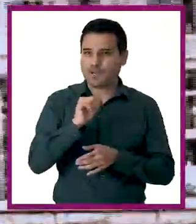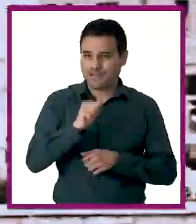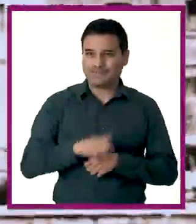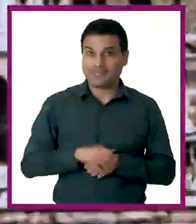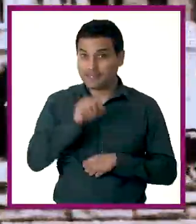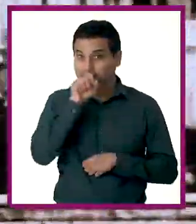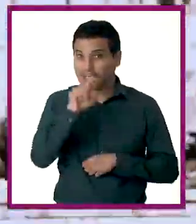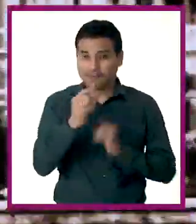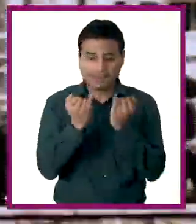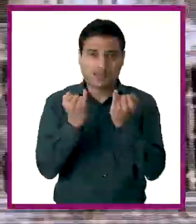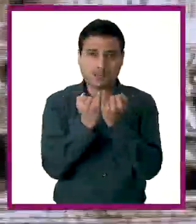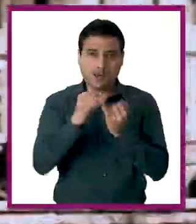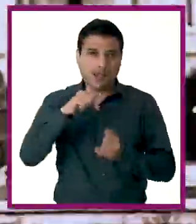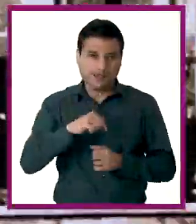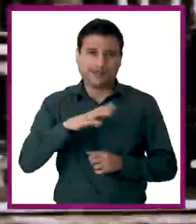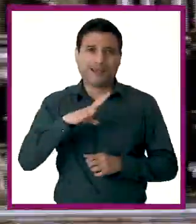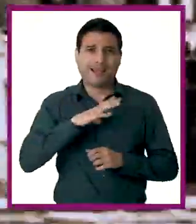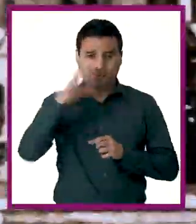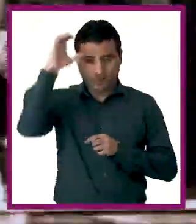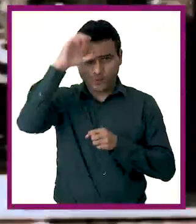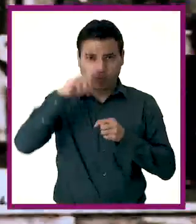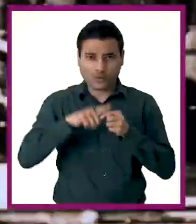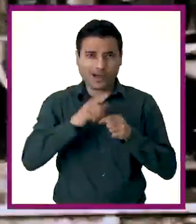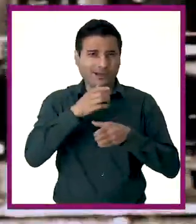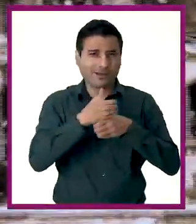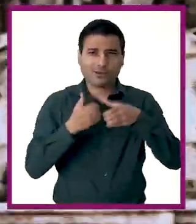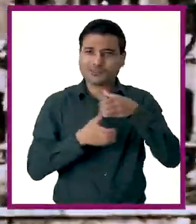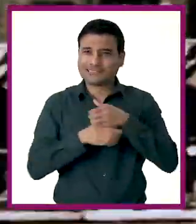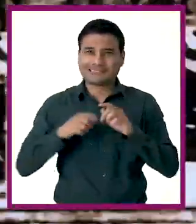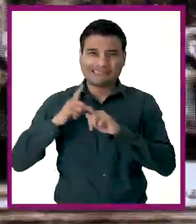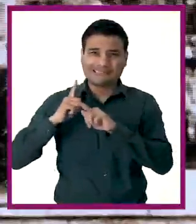Es además el centro de las atracciones culturales de la ciudad.